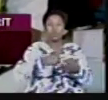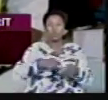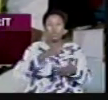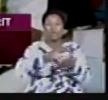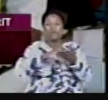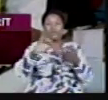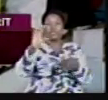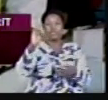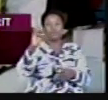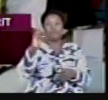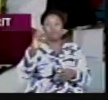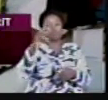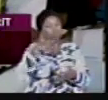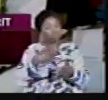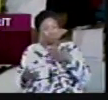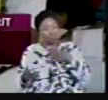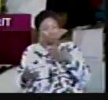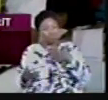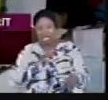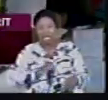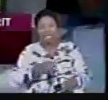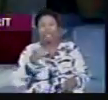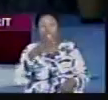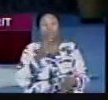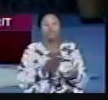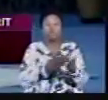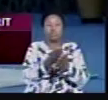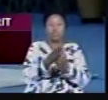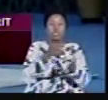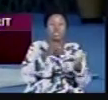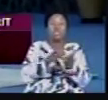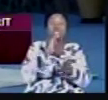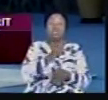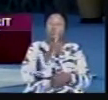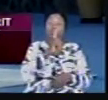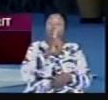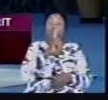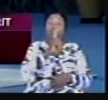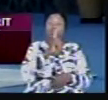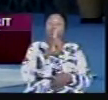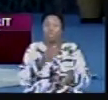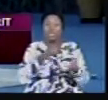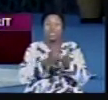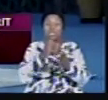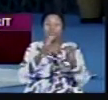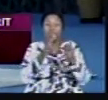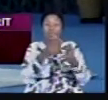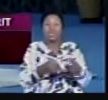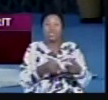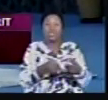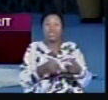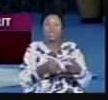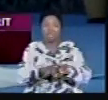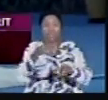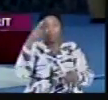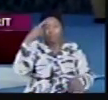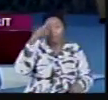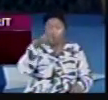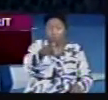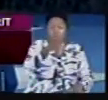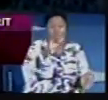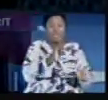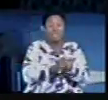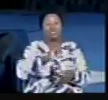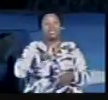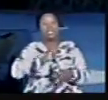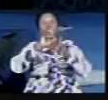the truth, it is expedient, it is profitable for you that I go away.